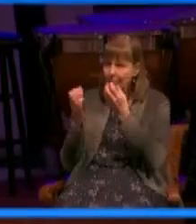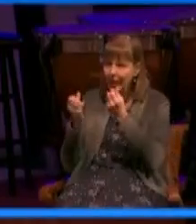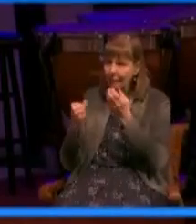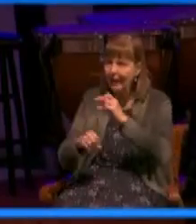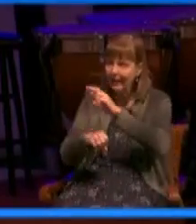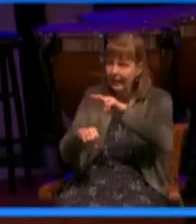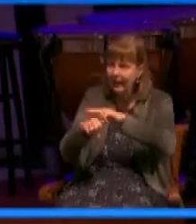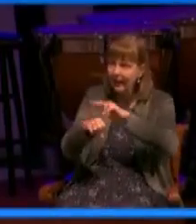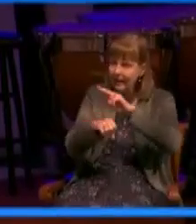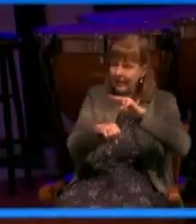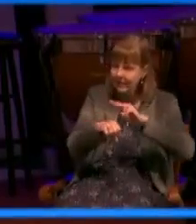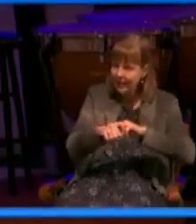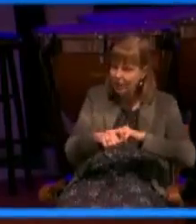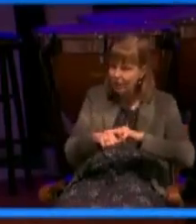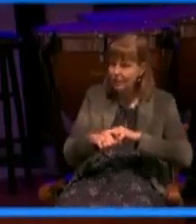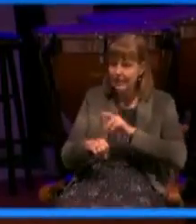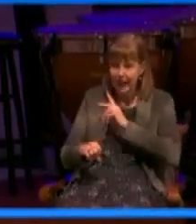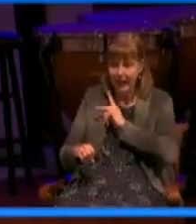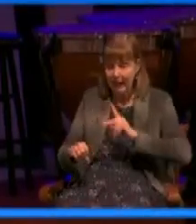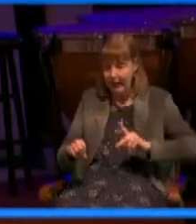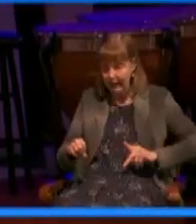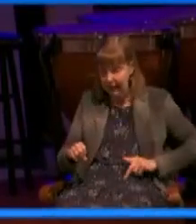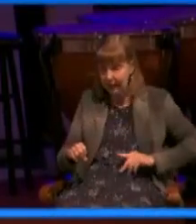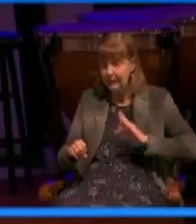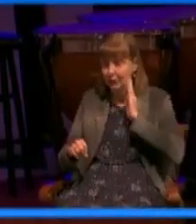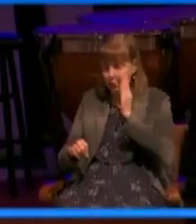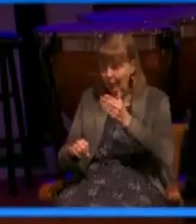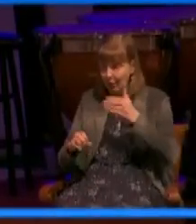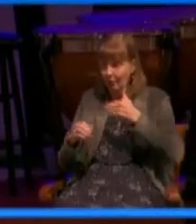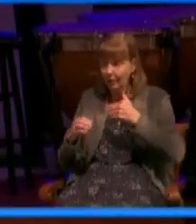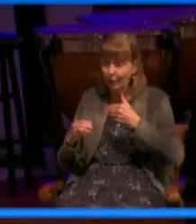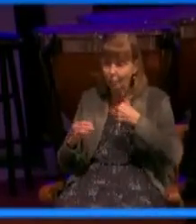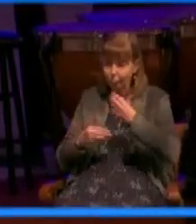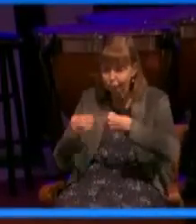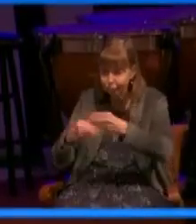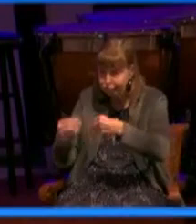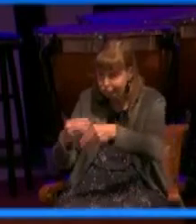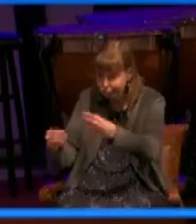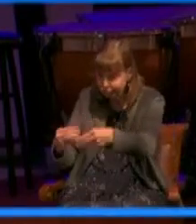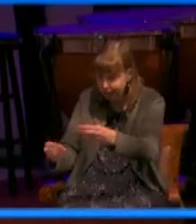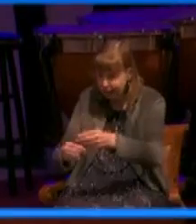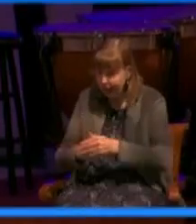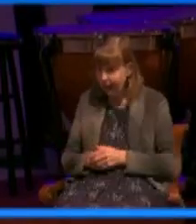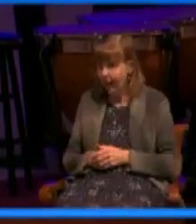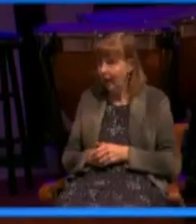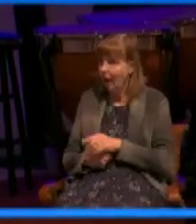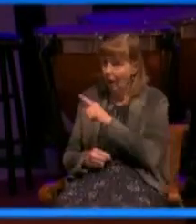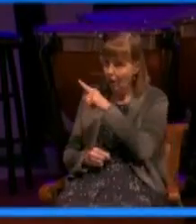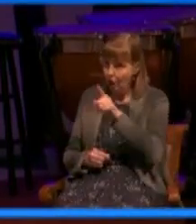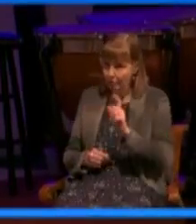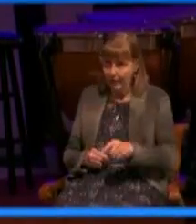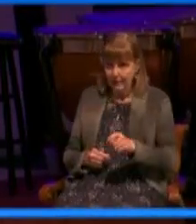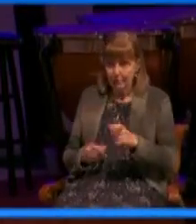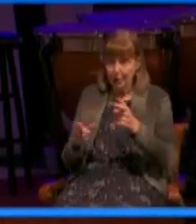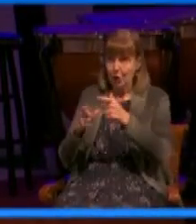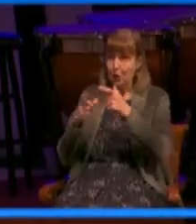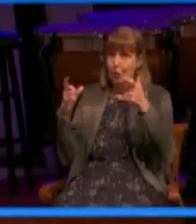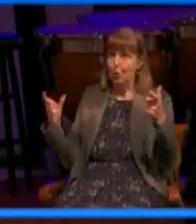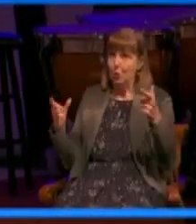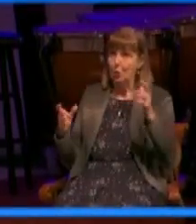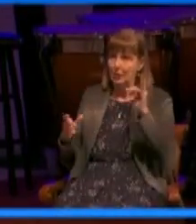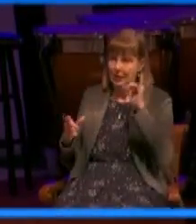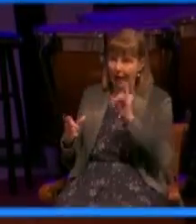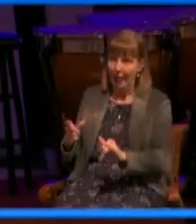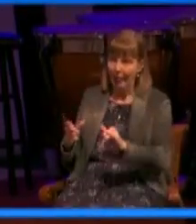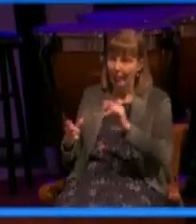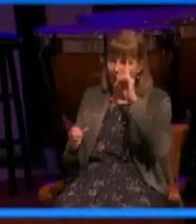every generation, and he will be your God, you have to be pretty big to fulfill that promise. You have to be El Shaddai if